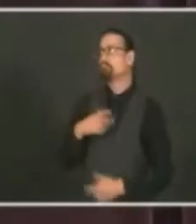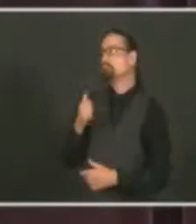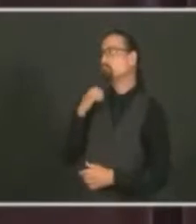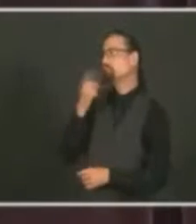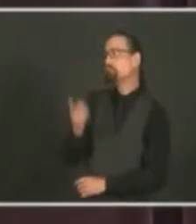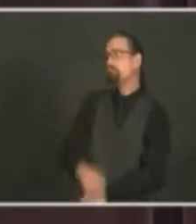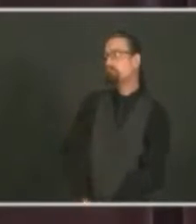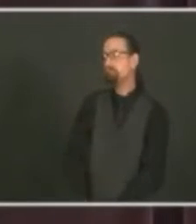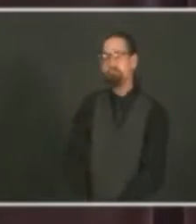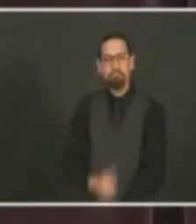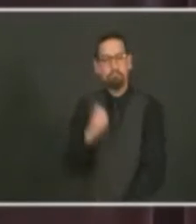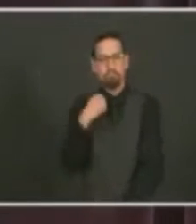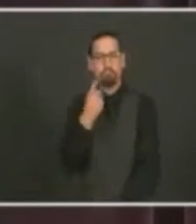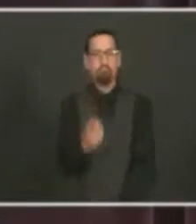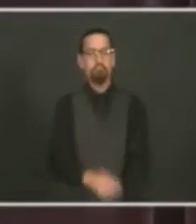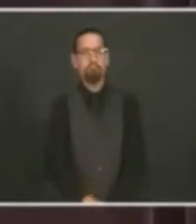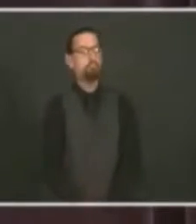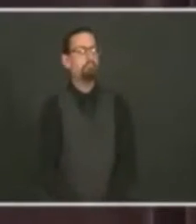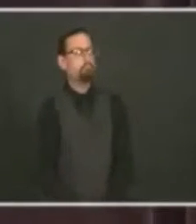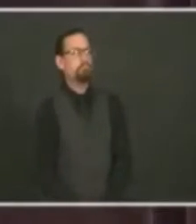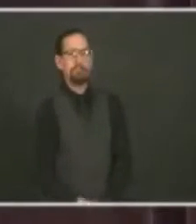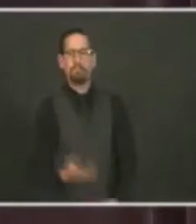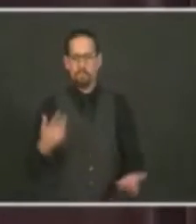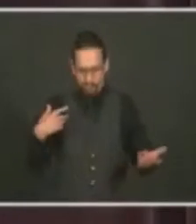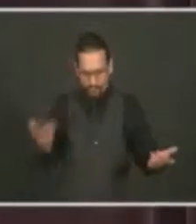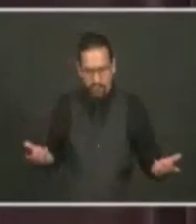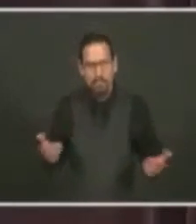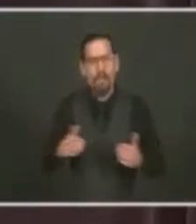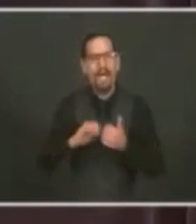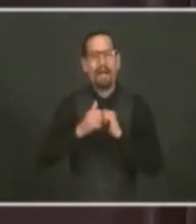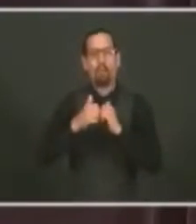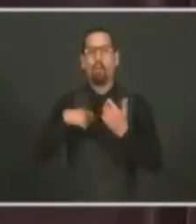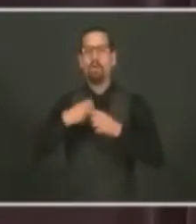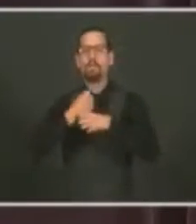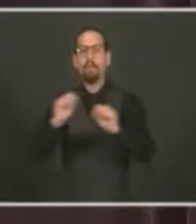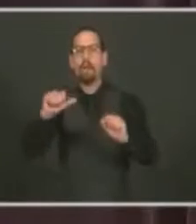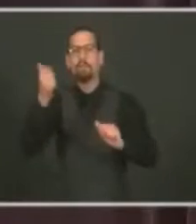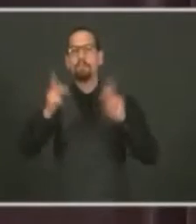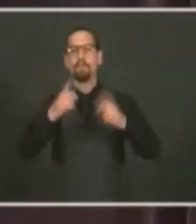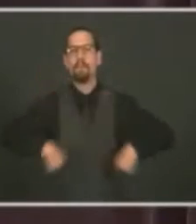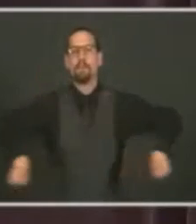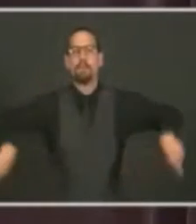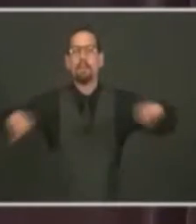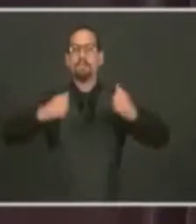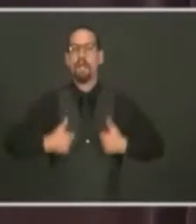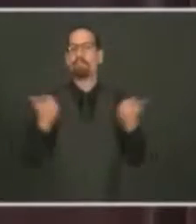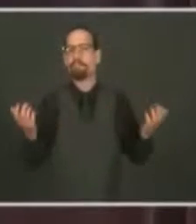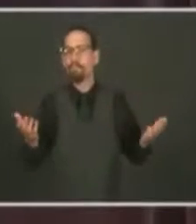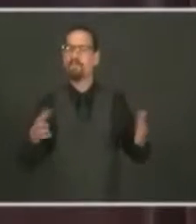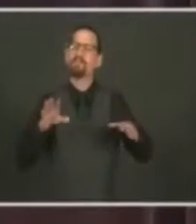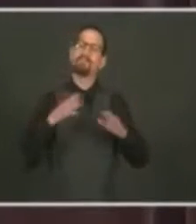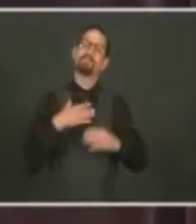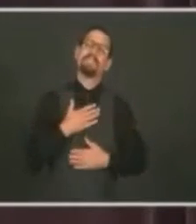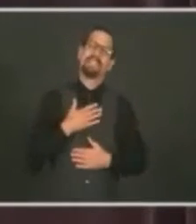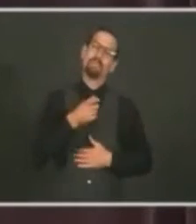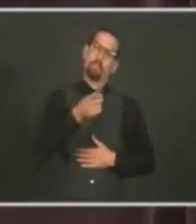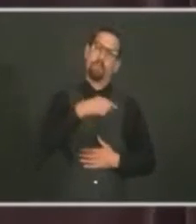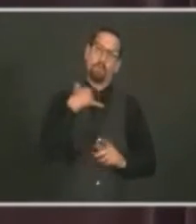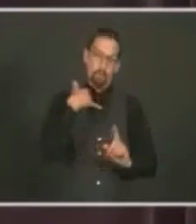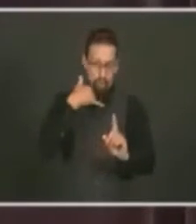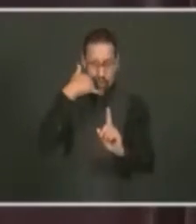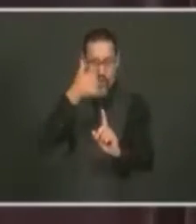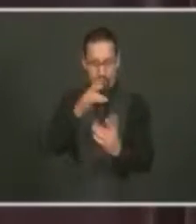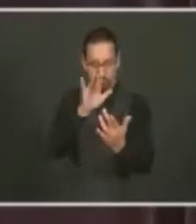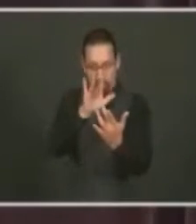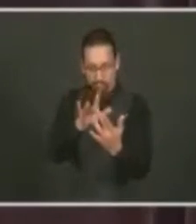need. We need your help in being able to do that effectively. Another way that people can help us is